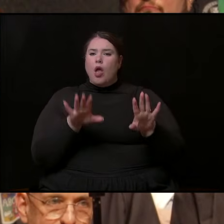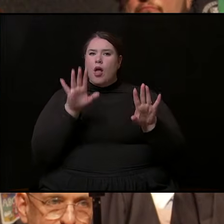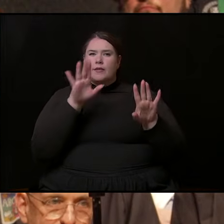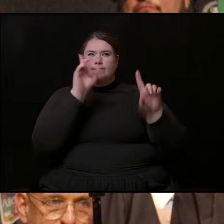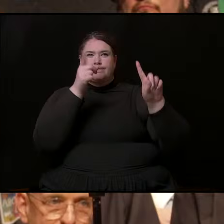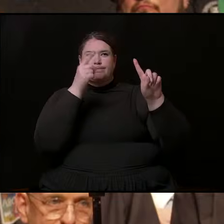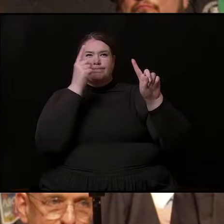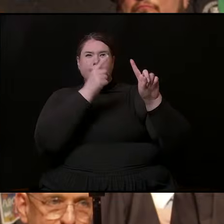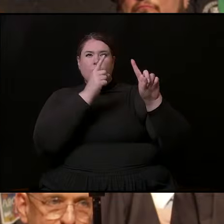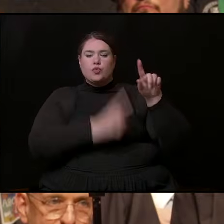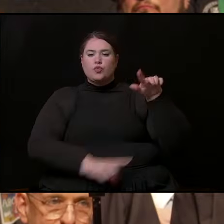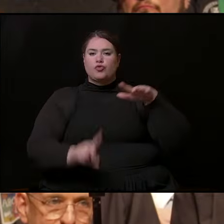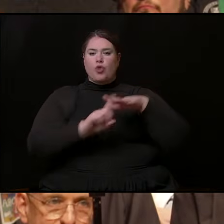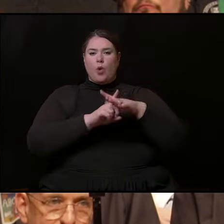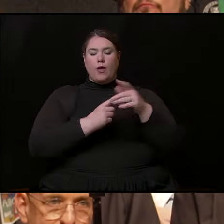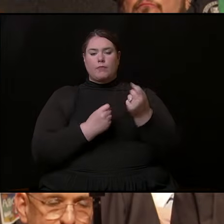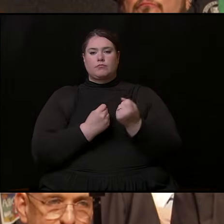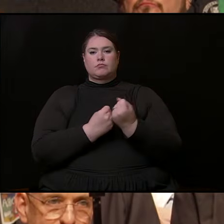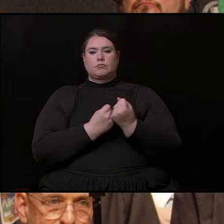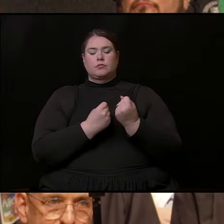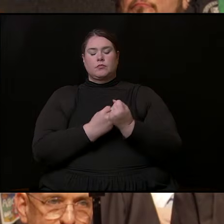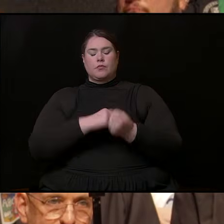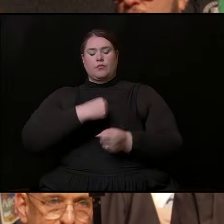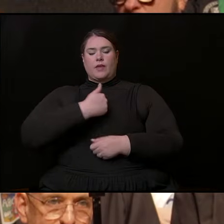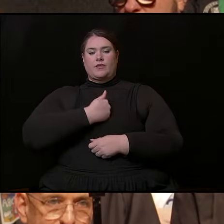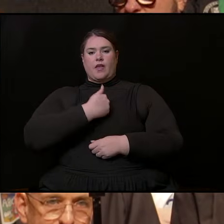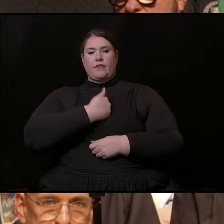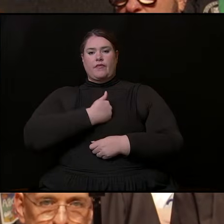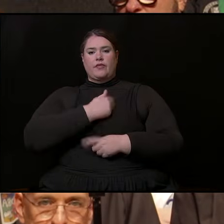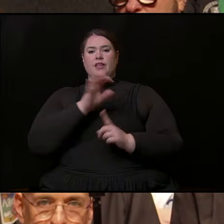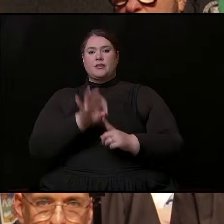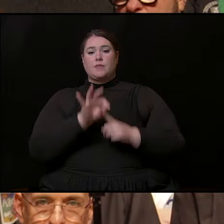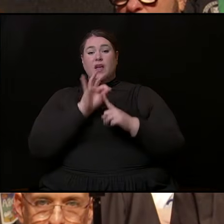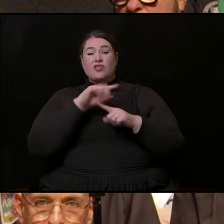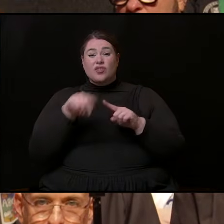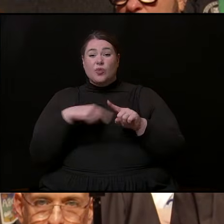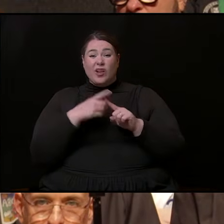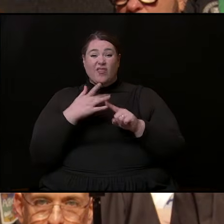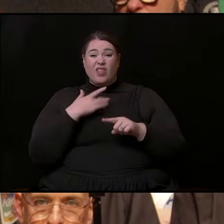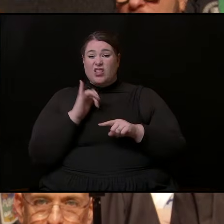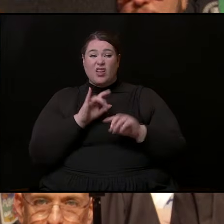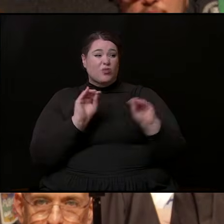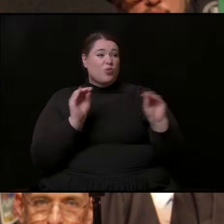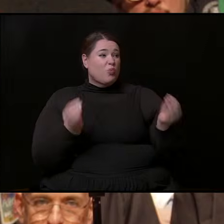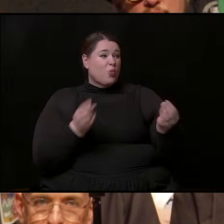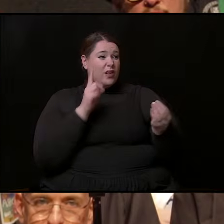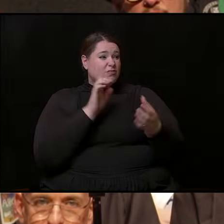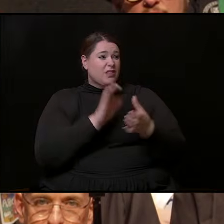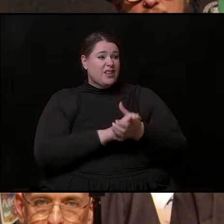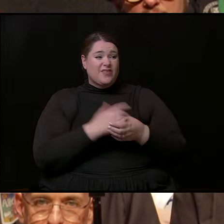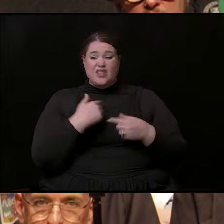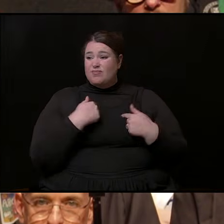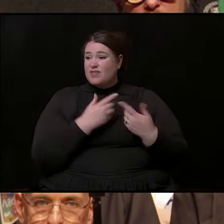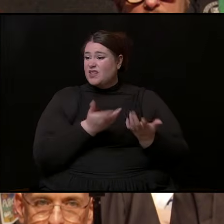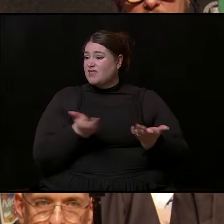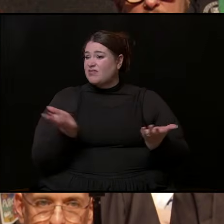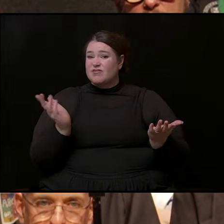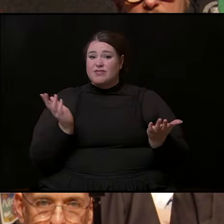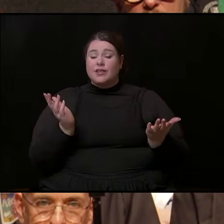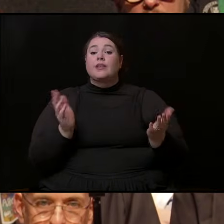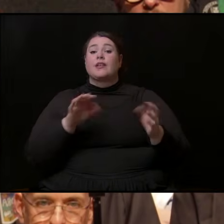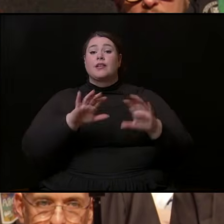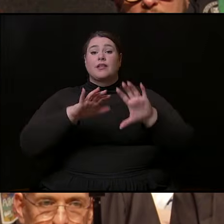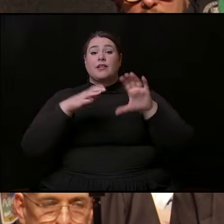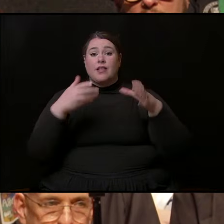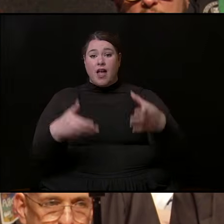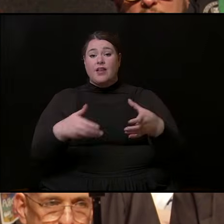of showing up for yourself, especially when it feels like no one else believes in you. Class of 2026, if there's